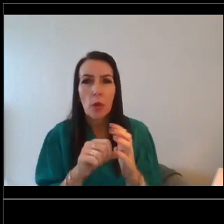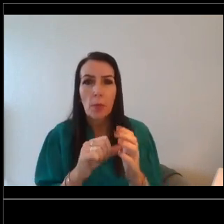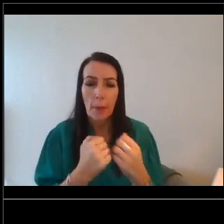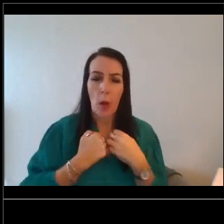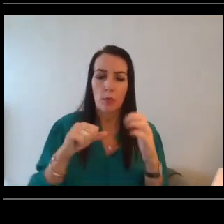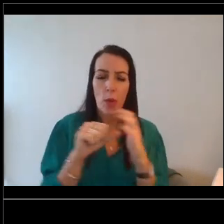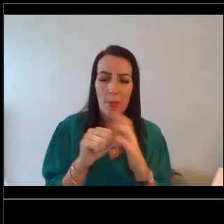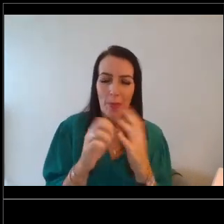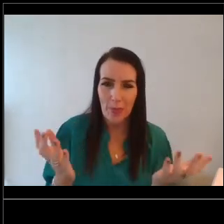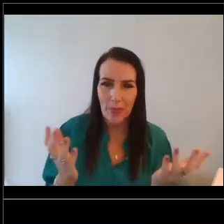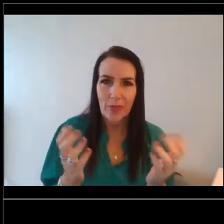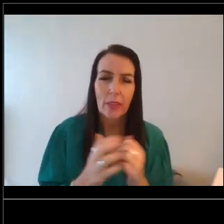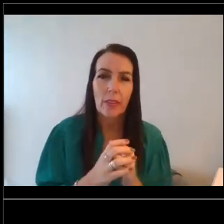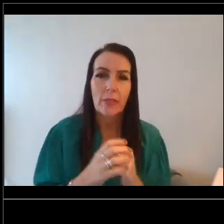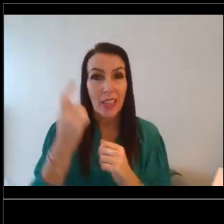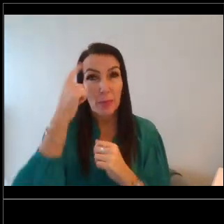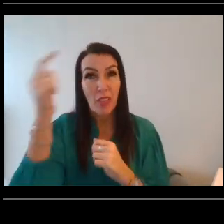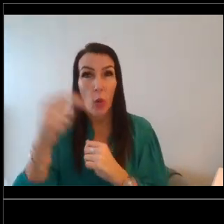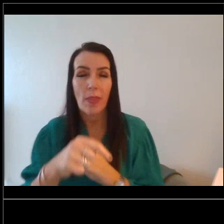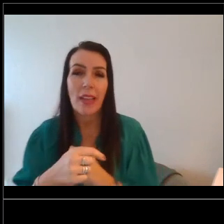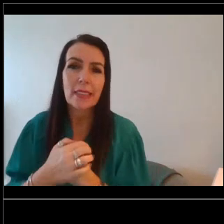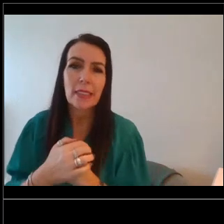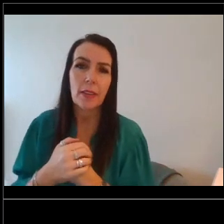problem. So that's just a thought on those.